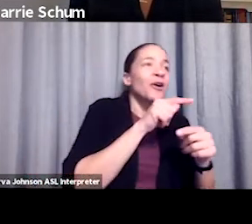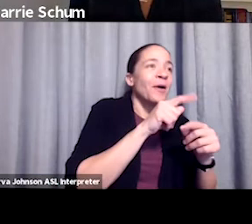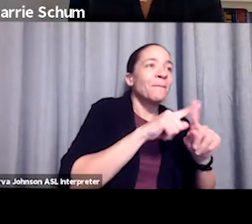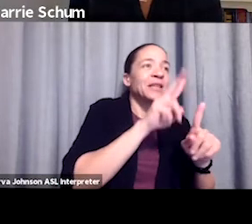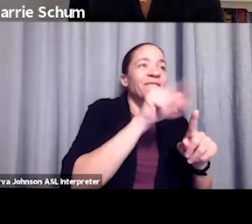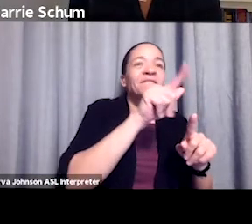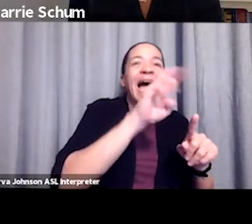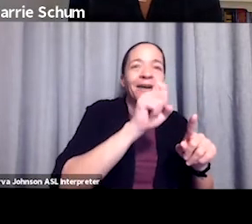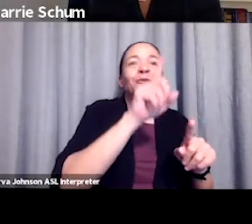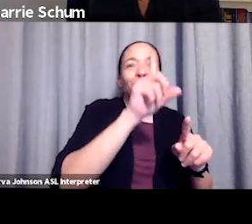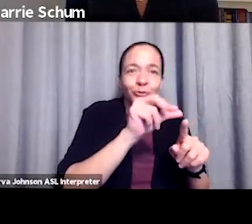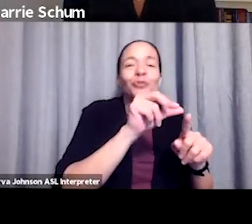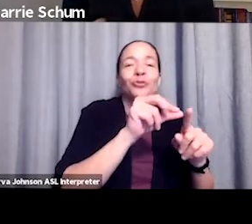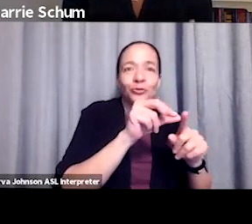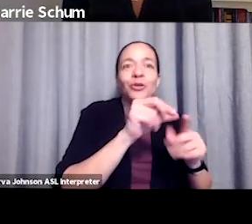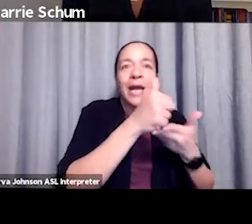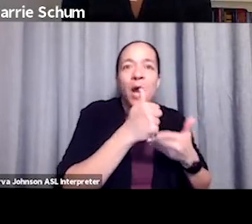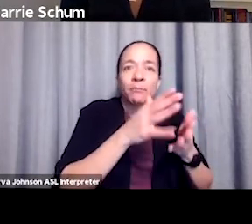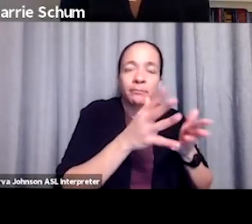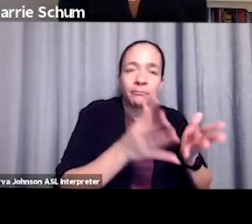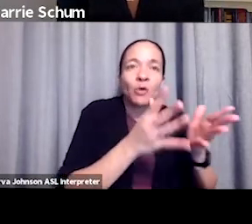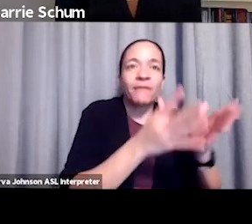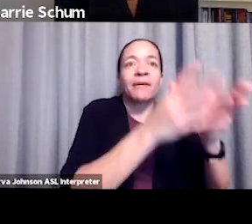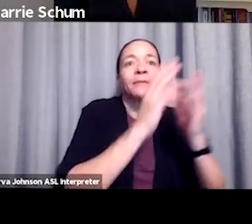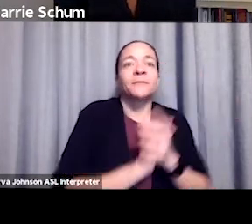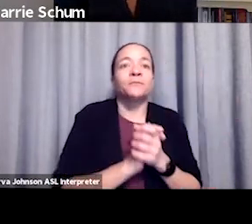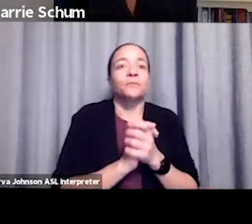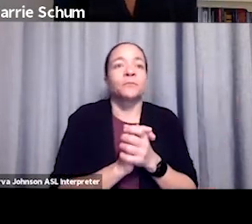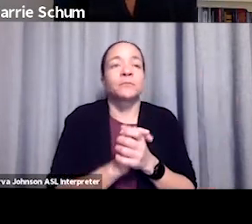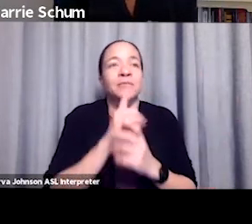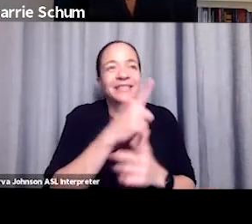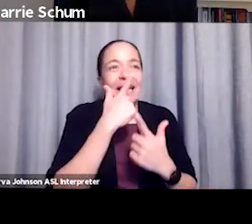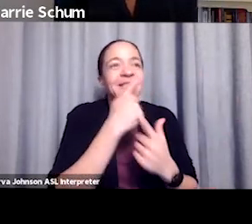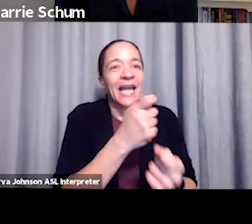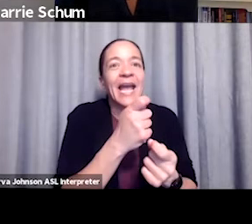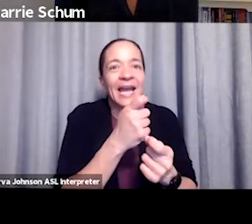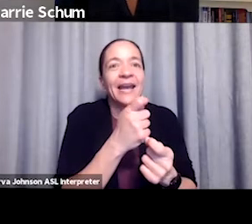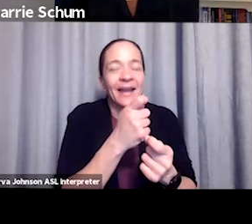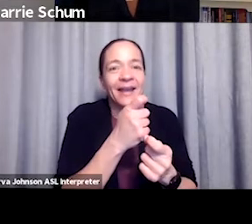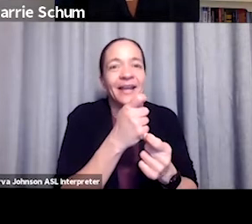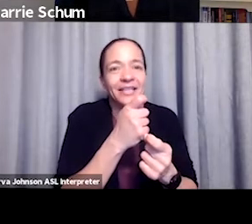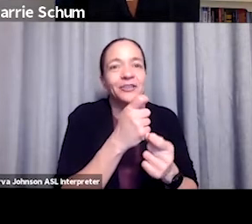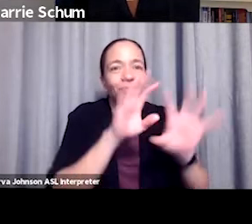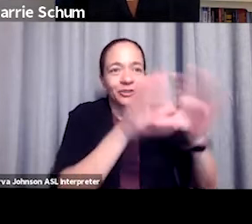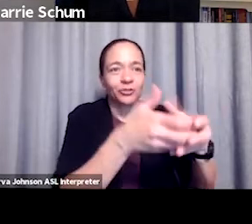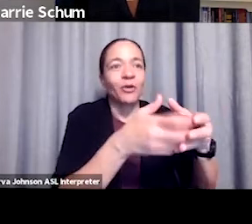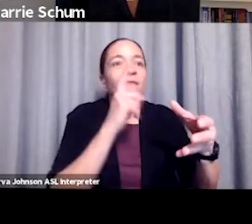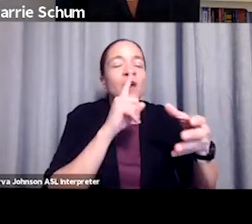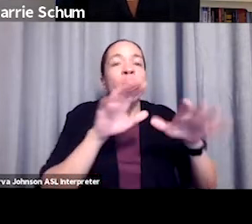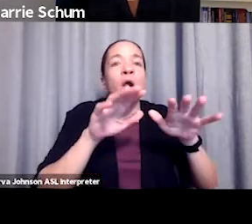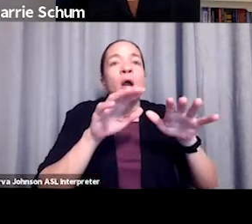and they are willing to compromise. It's a very interesting segment, certainly a sort of low-hanging fruit segment for a lot of behavior